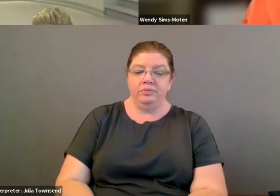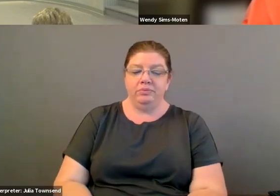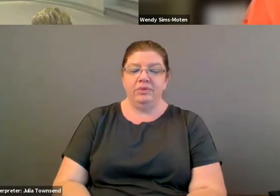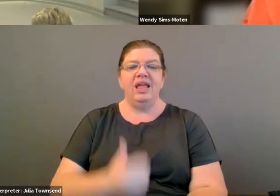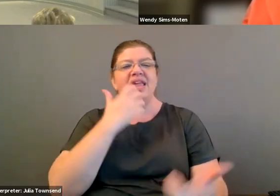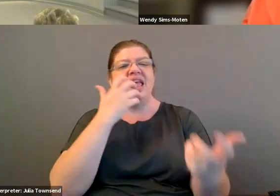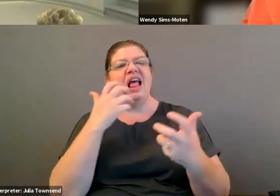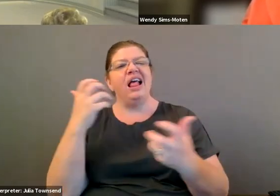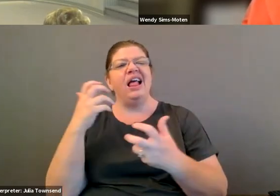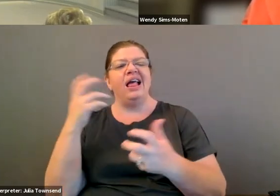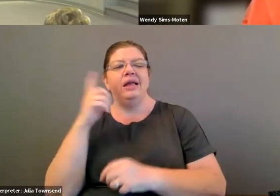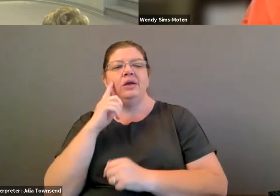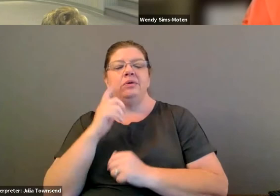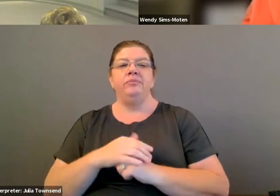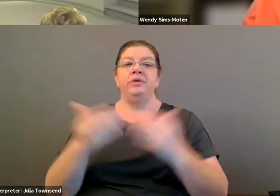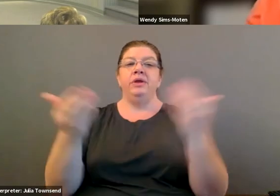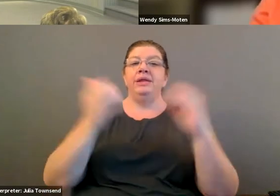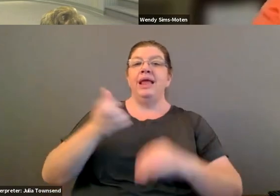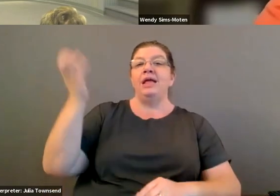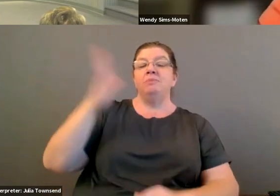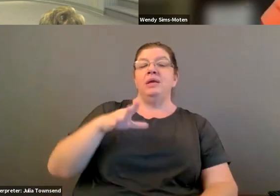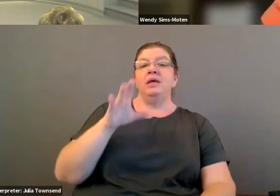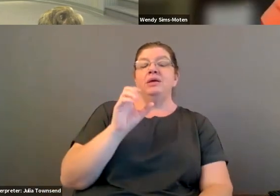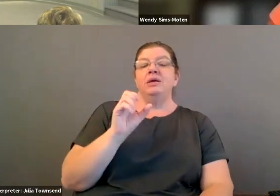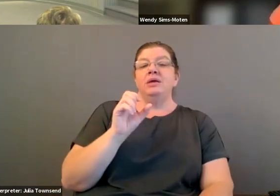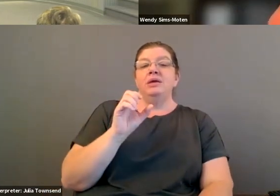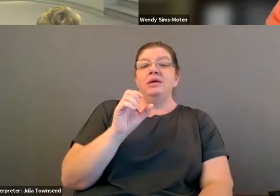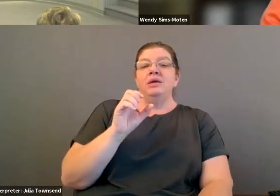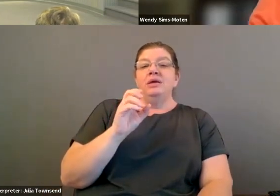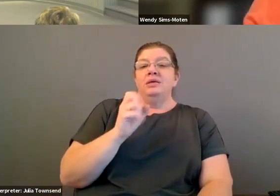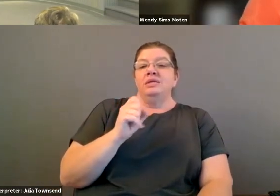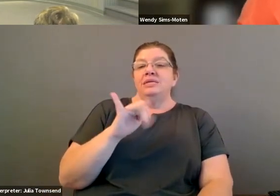Our next speaker is Sybil Gilbertson.